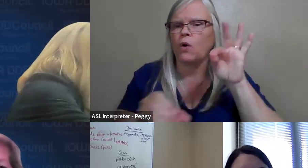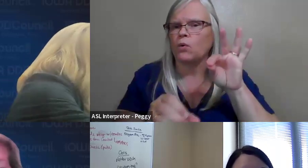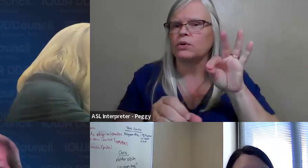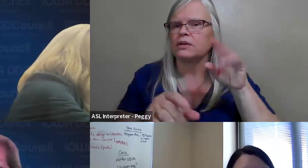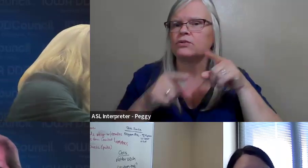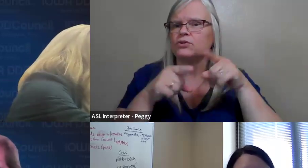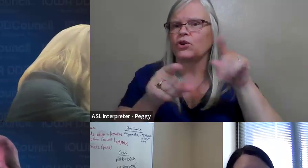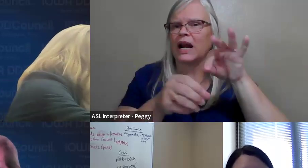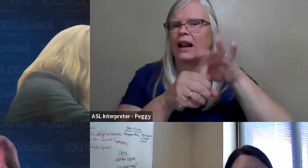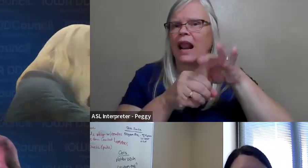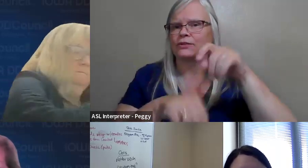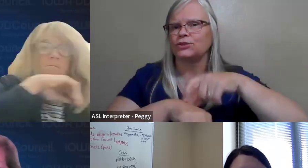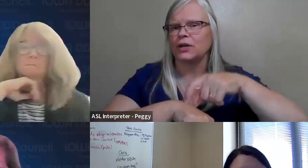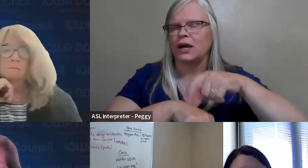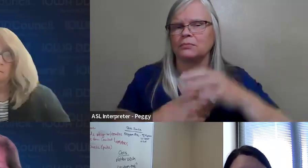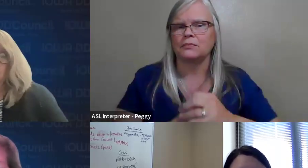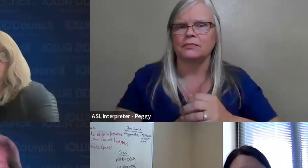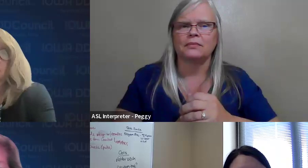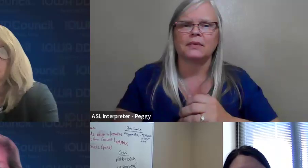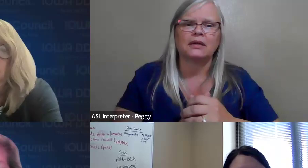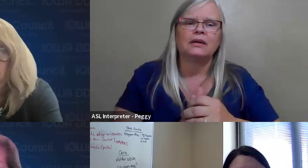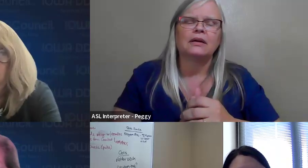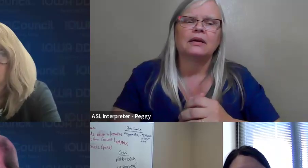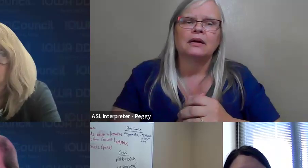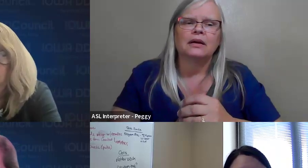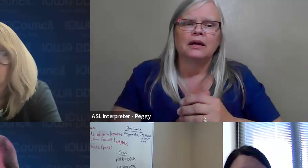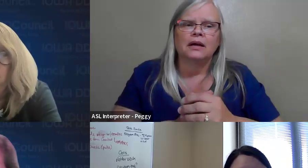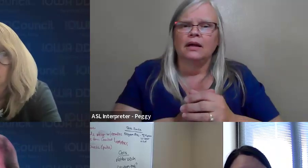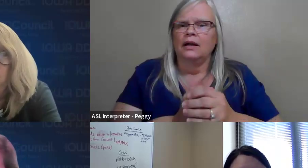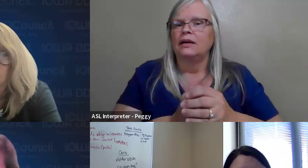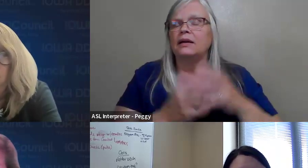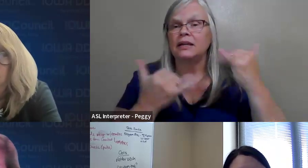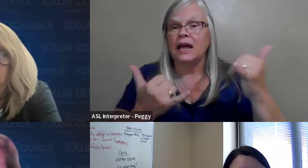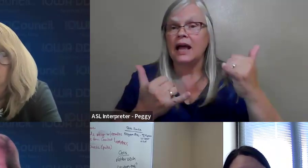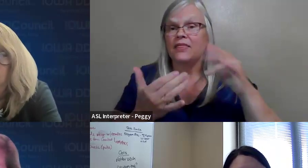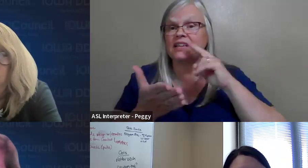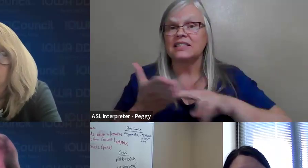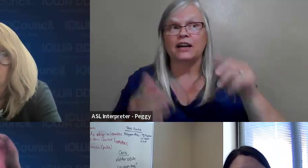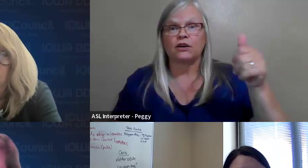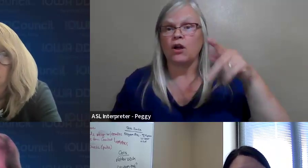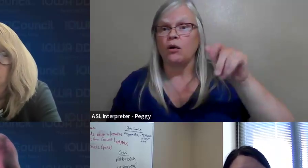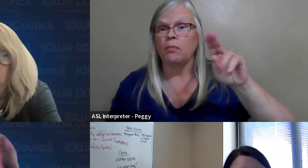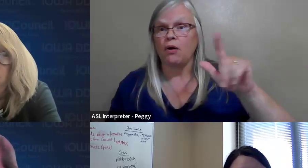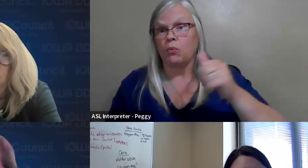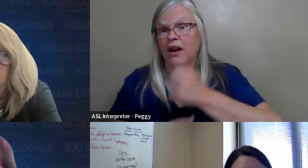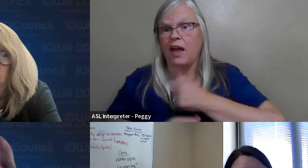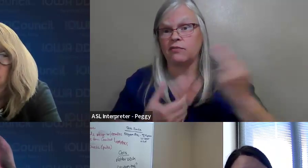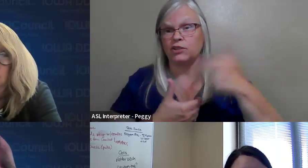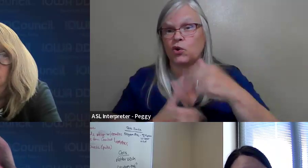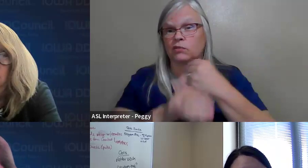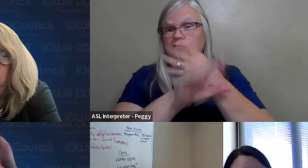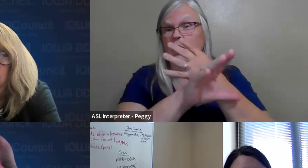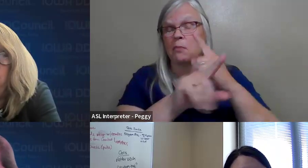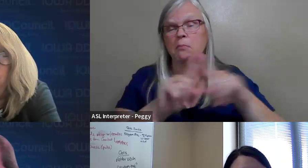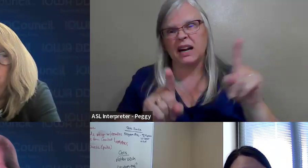elections. And so at that, well, actually, the Secretary himself said he would love to be on this call today, but he was kind